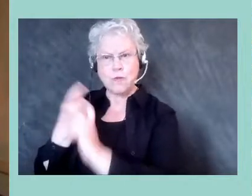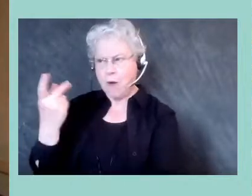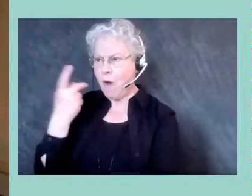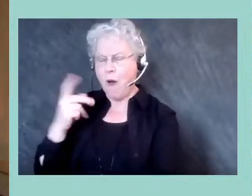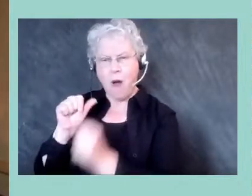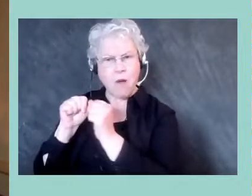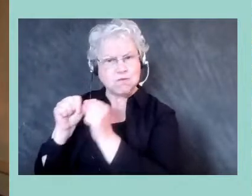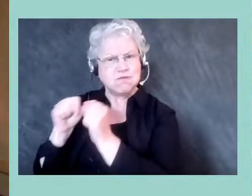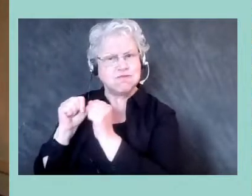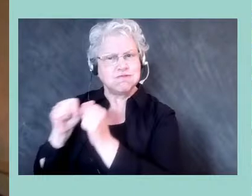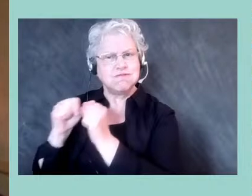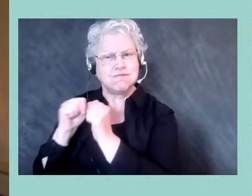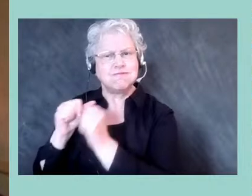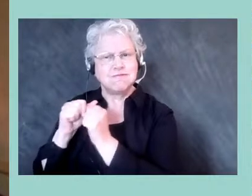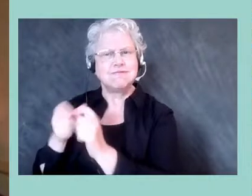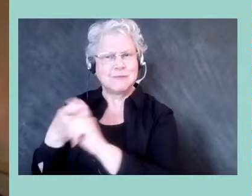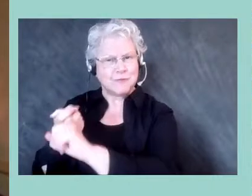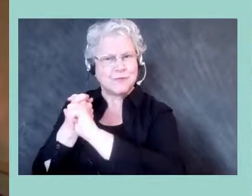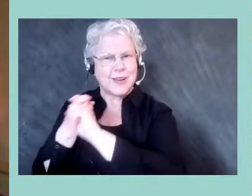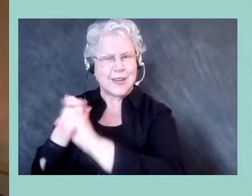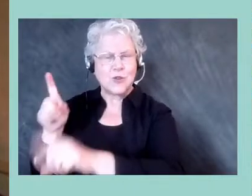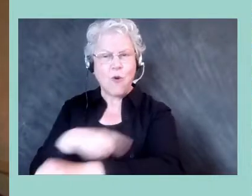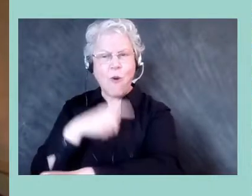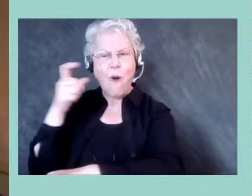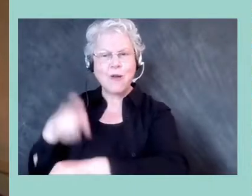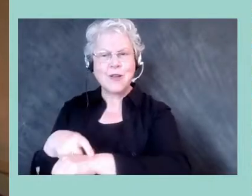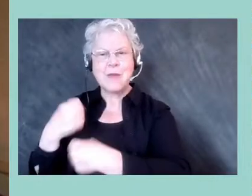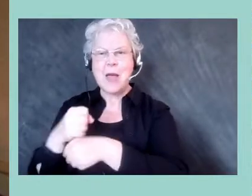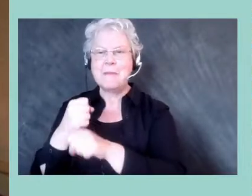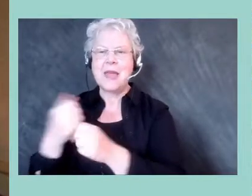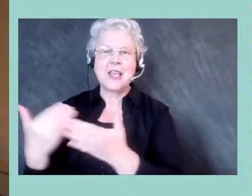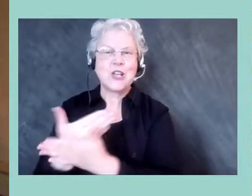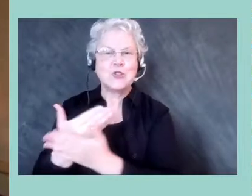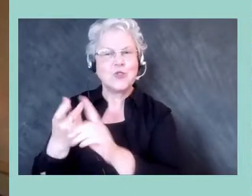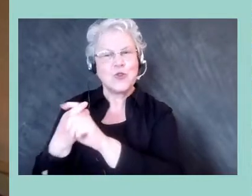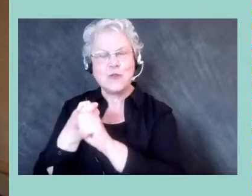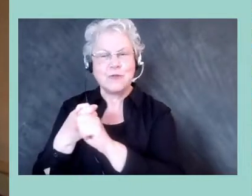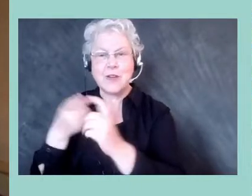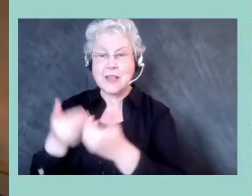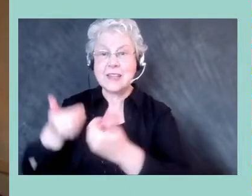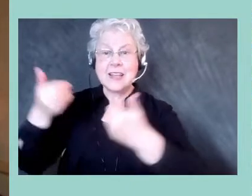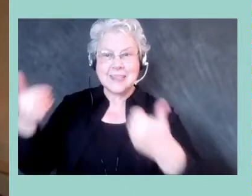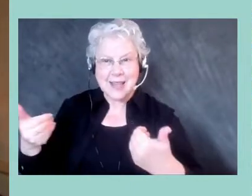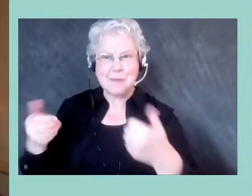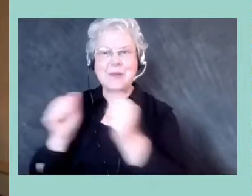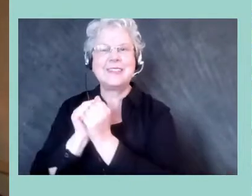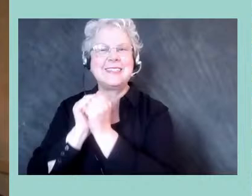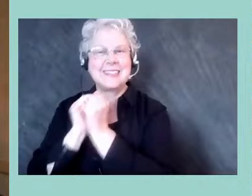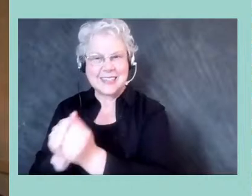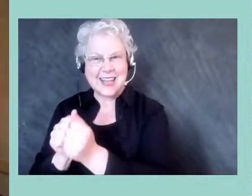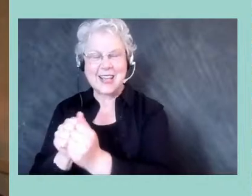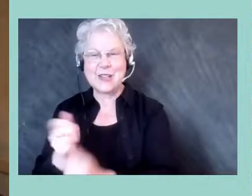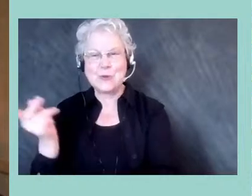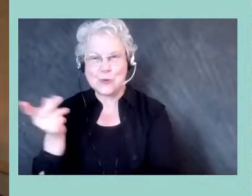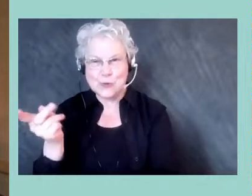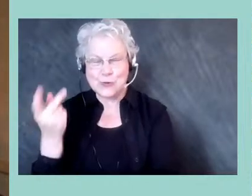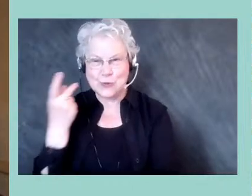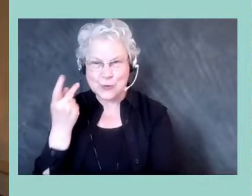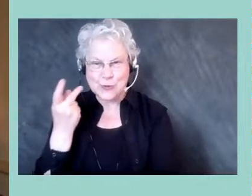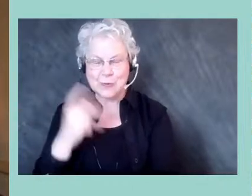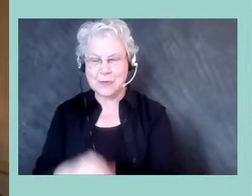My new friend and I stayed close for many years after that, making new friends both together and